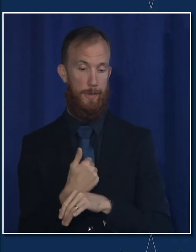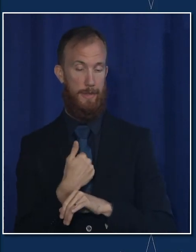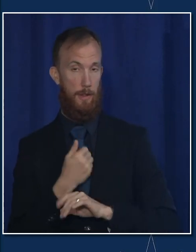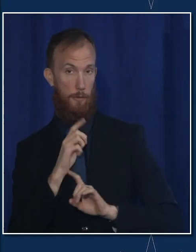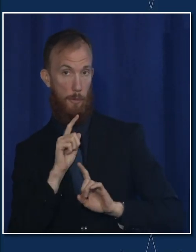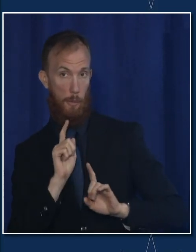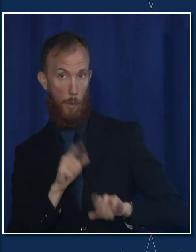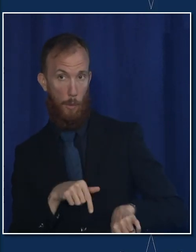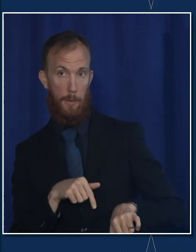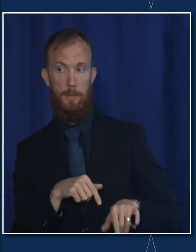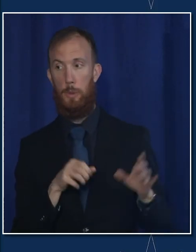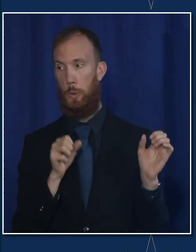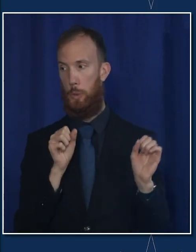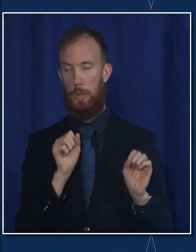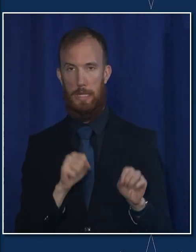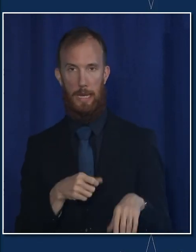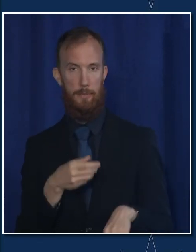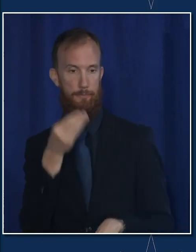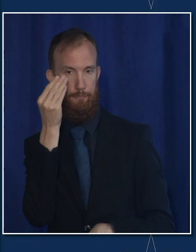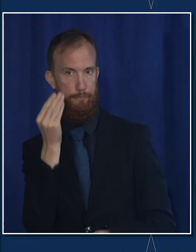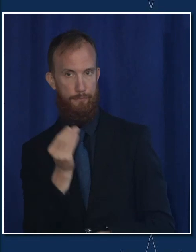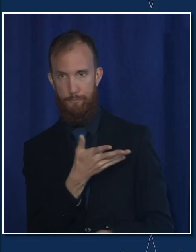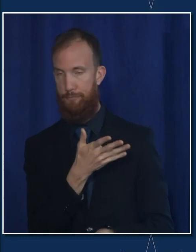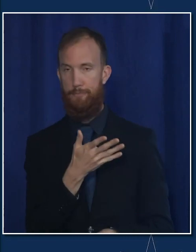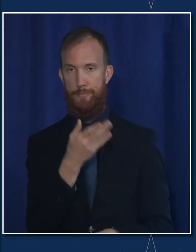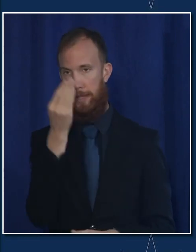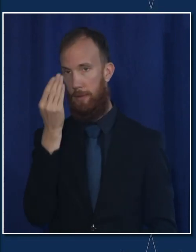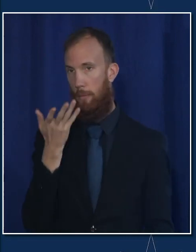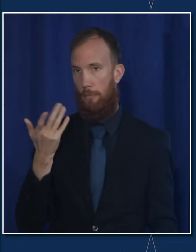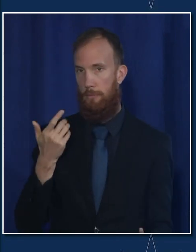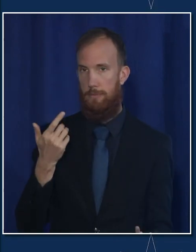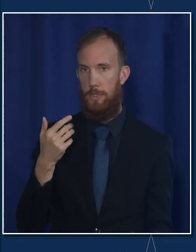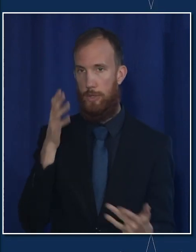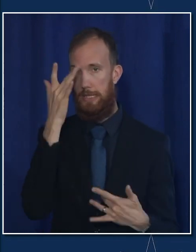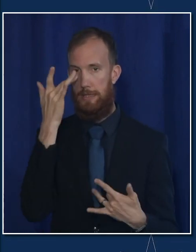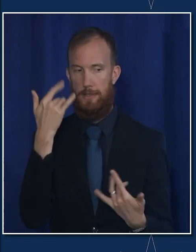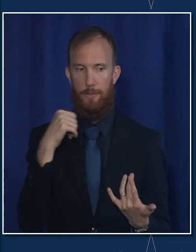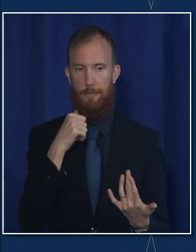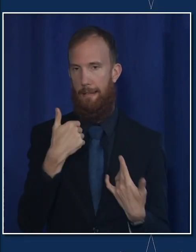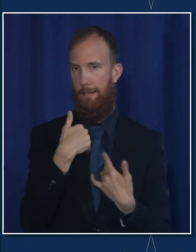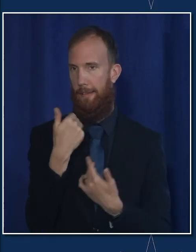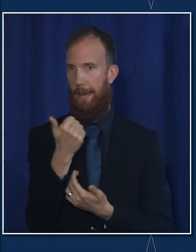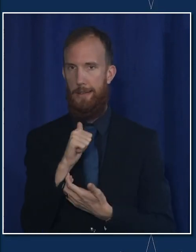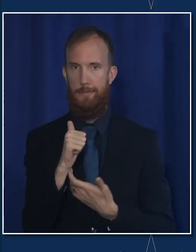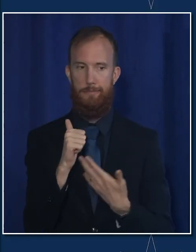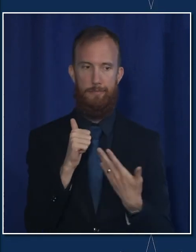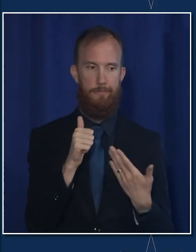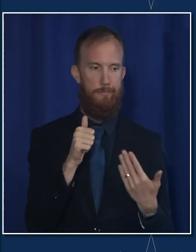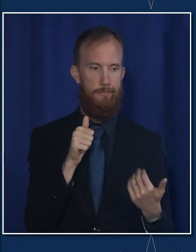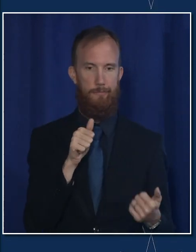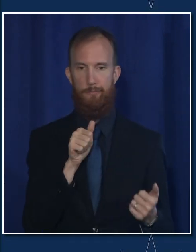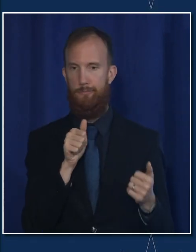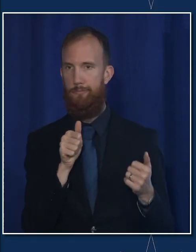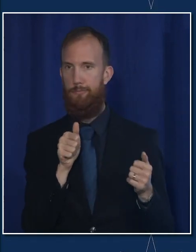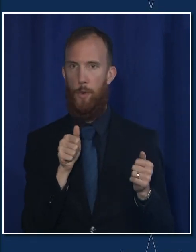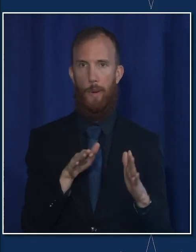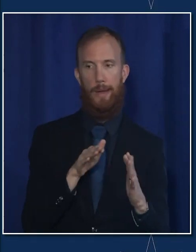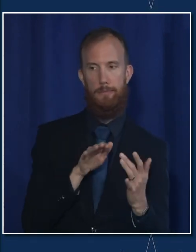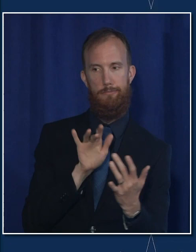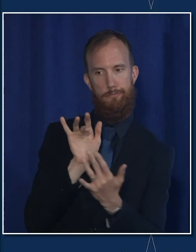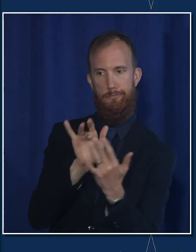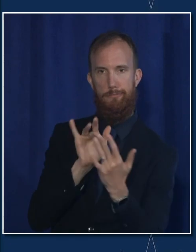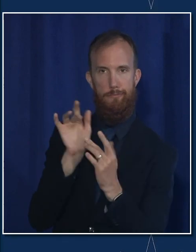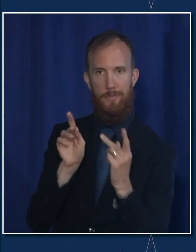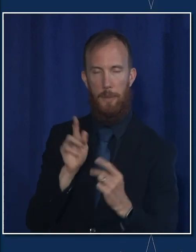able to report cases in. Again, because we didn't have another way to reach them or know about them without tickets. And so, we've certainly seen